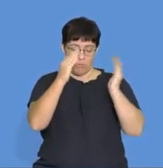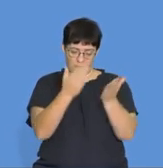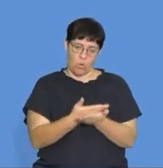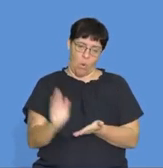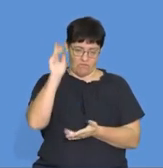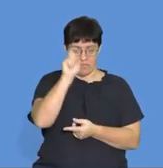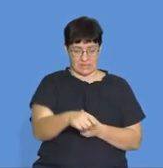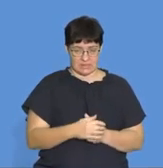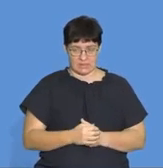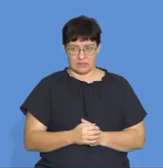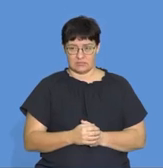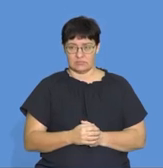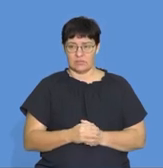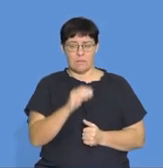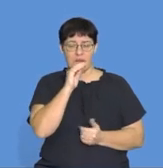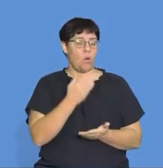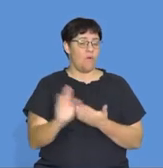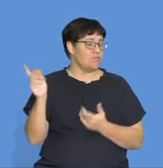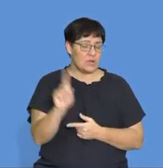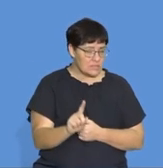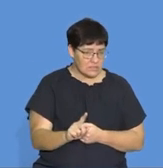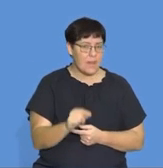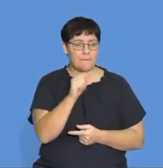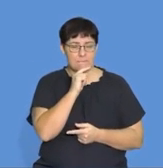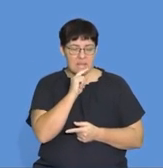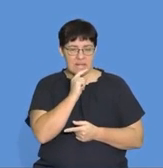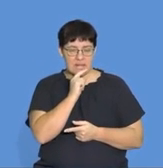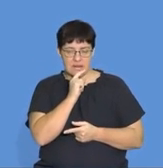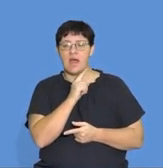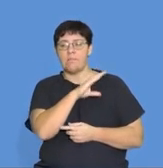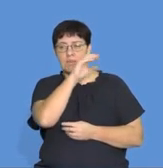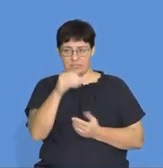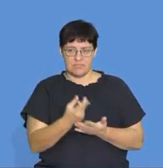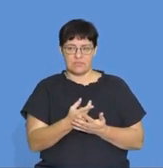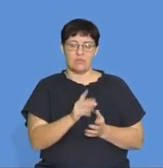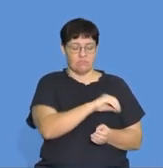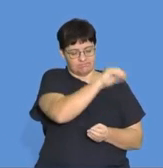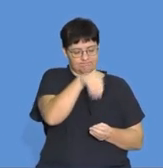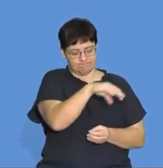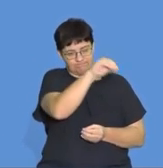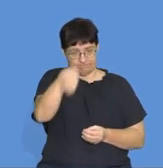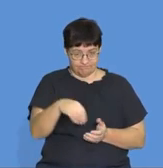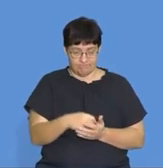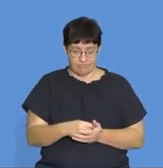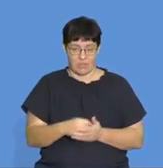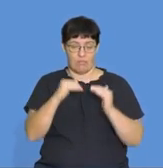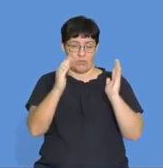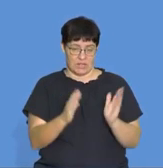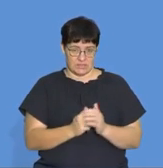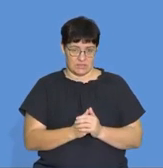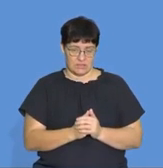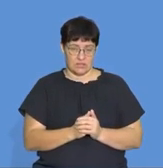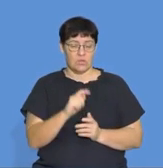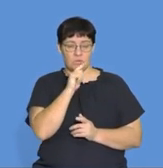brackets. What does get rid mean here? It means you expand by multiplying inside the brackets using